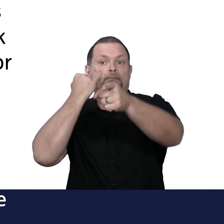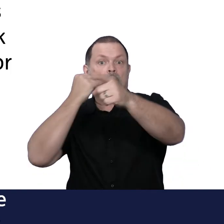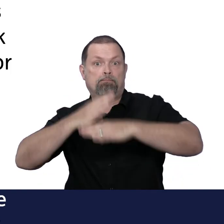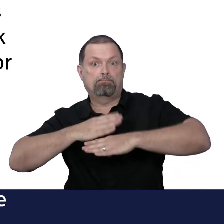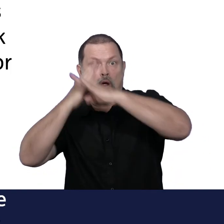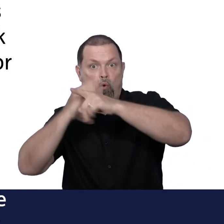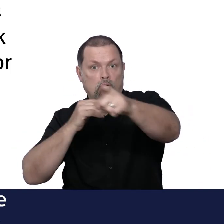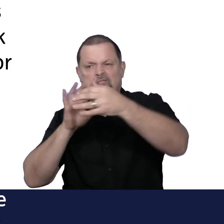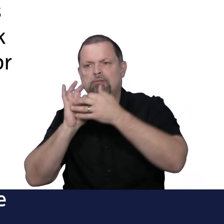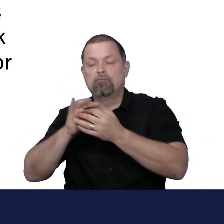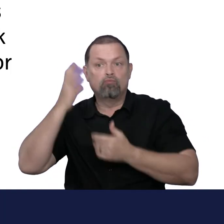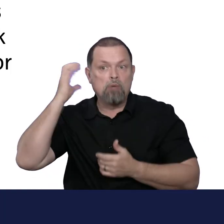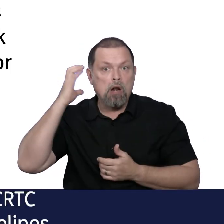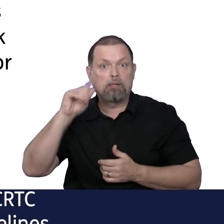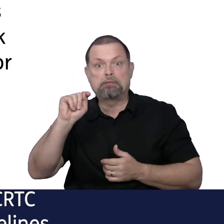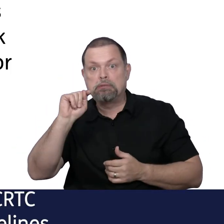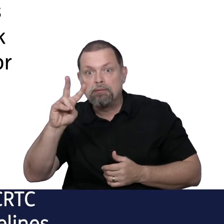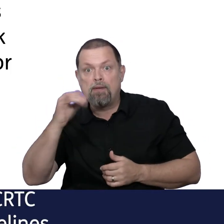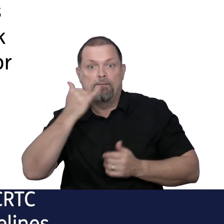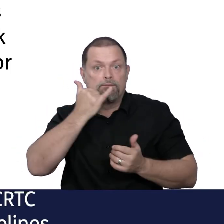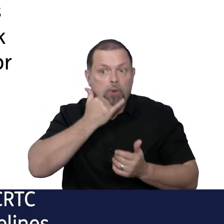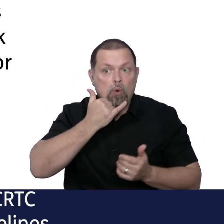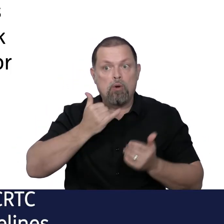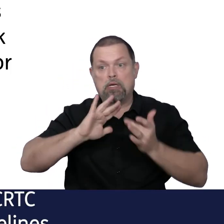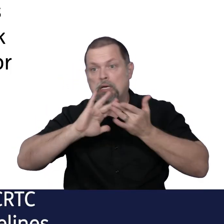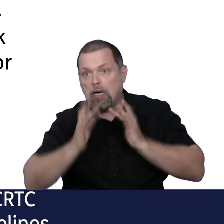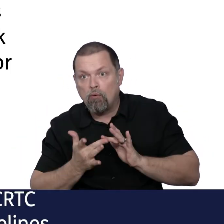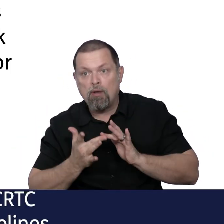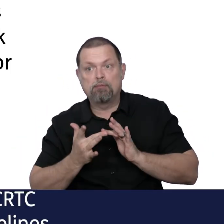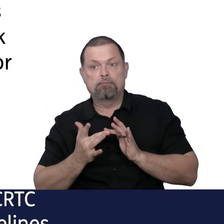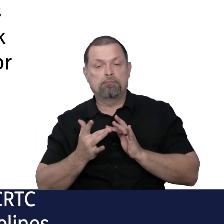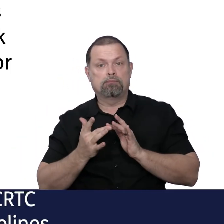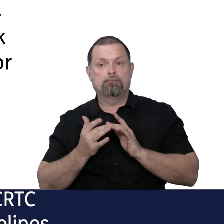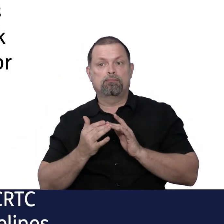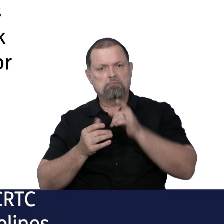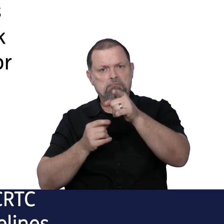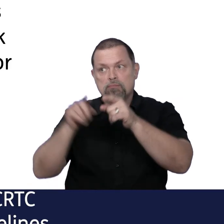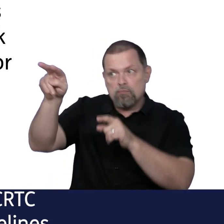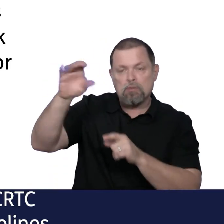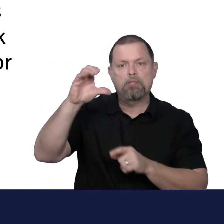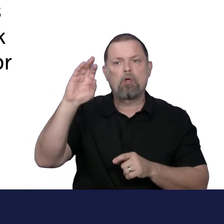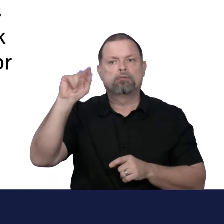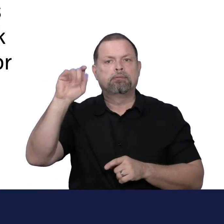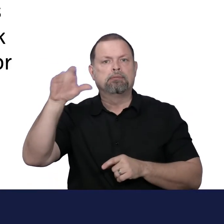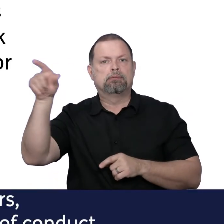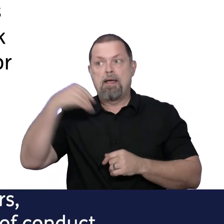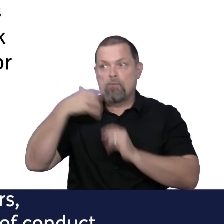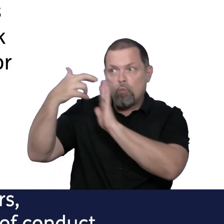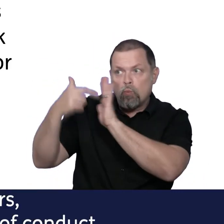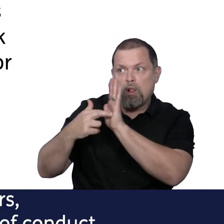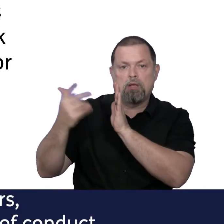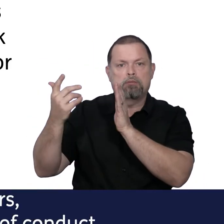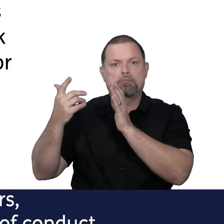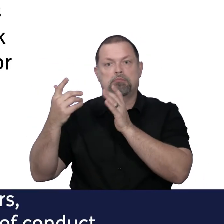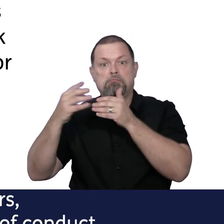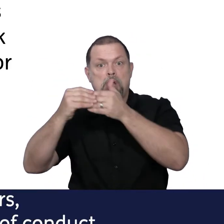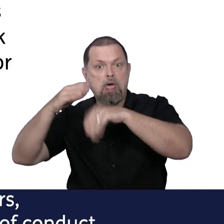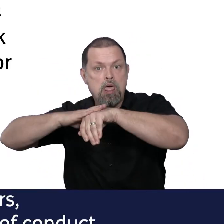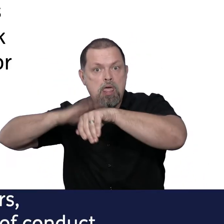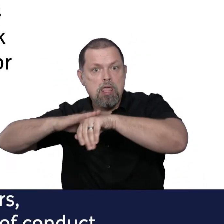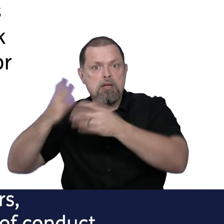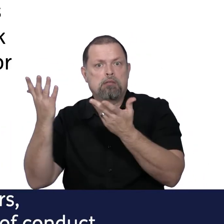telephone, or internet services, you could check if the CRTC has other rules and guidelines. These are called